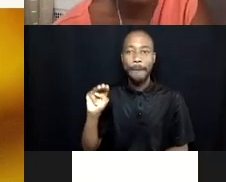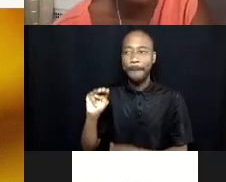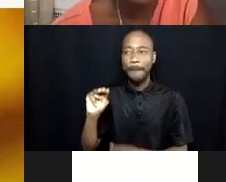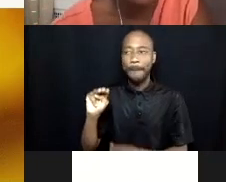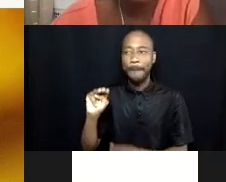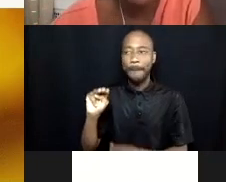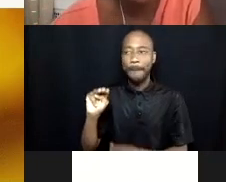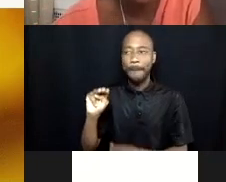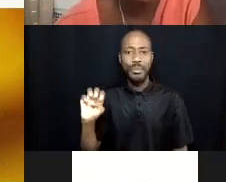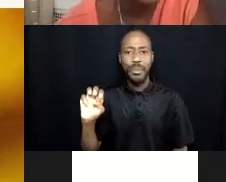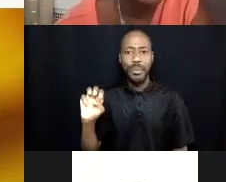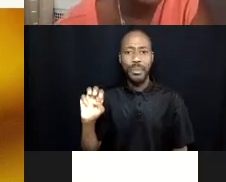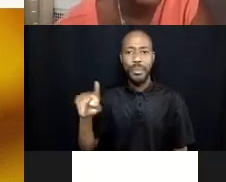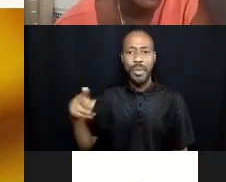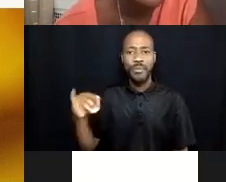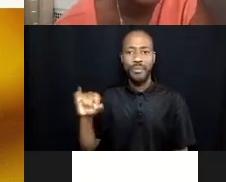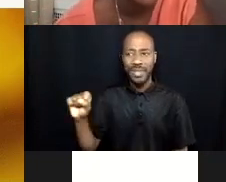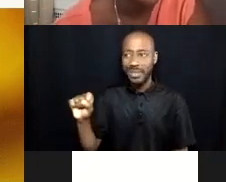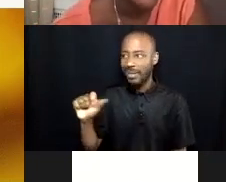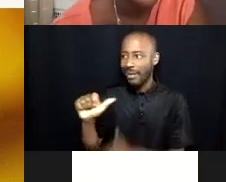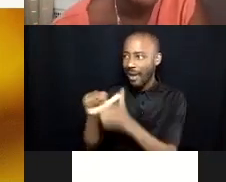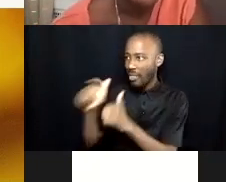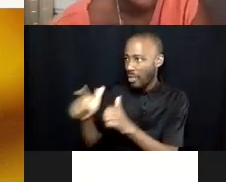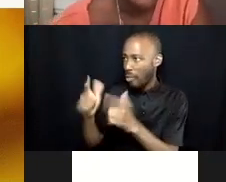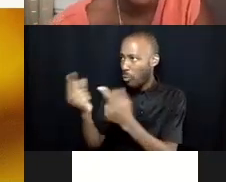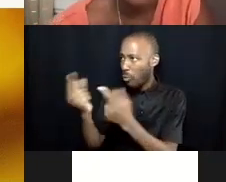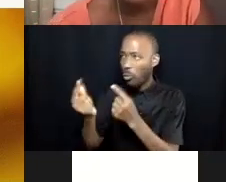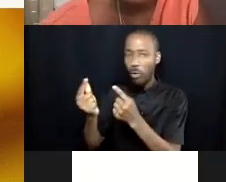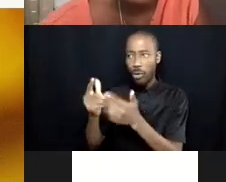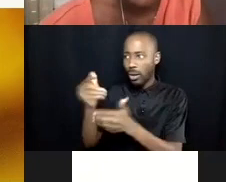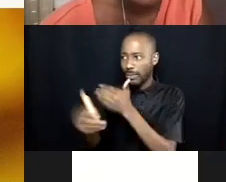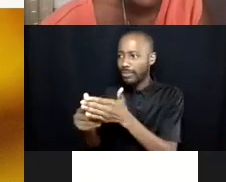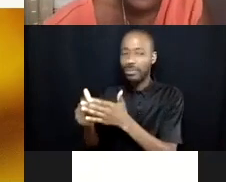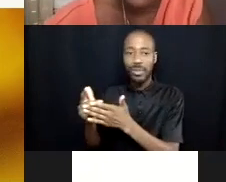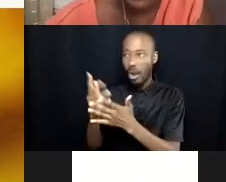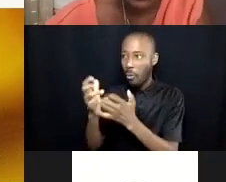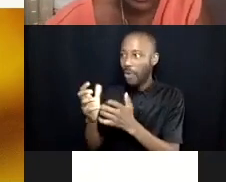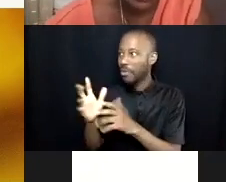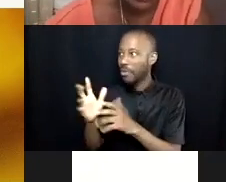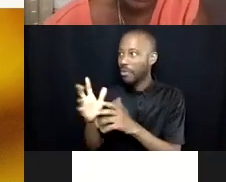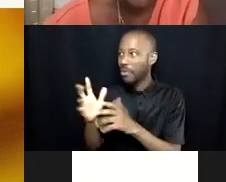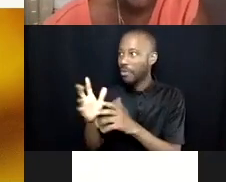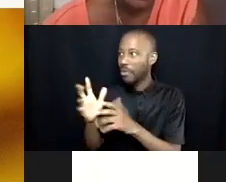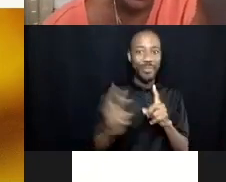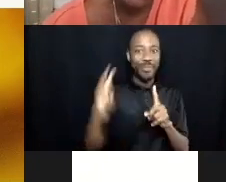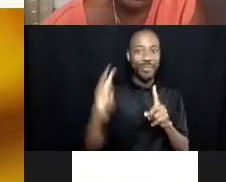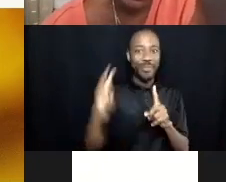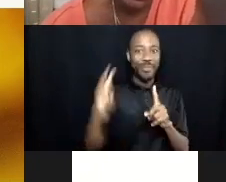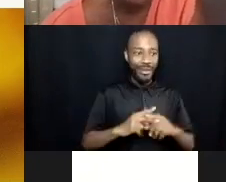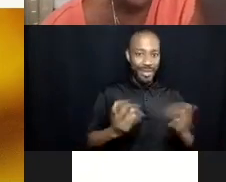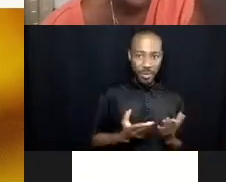trans people in North Carolina or in parts of North Carolina. We know it probably won't look like exactly what they've got going down